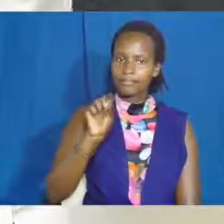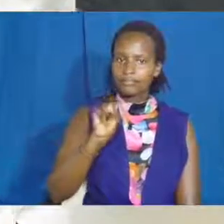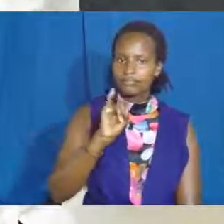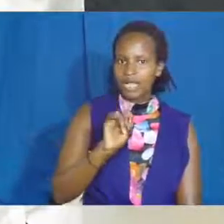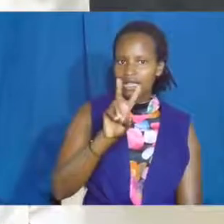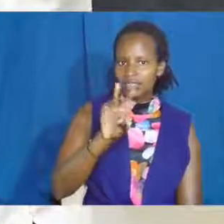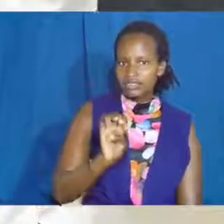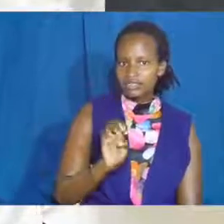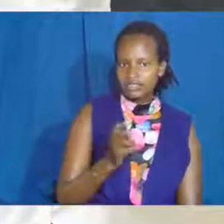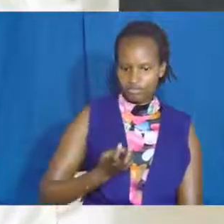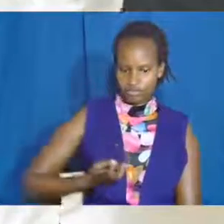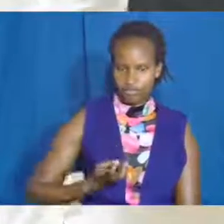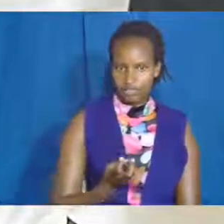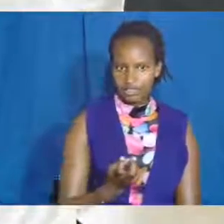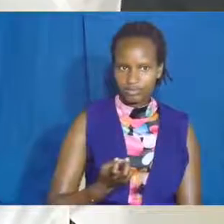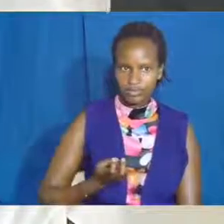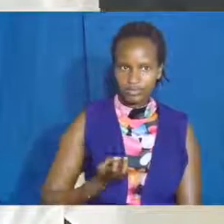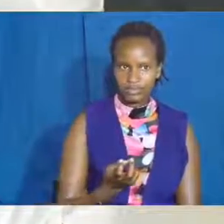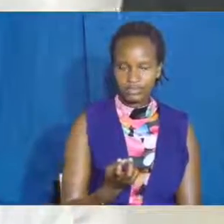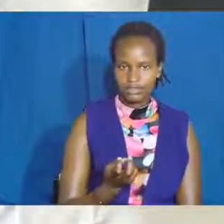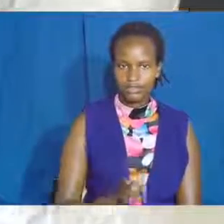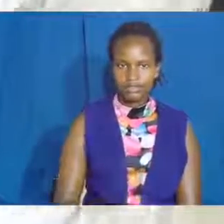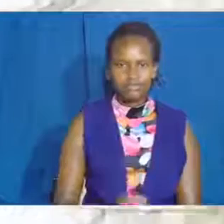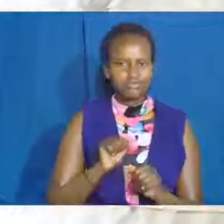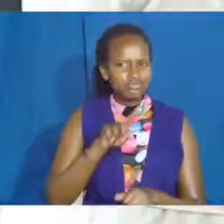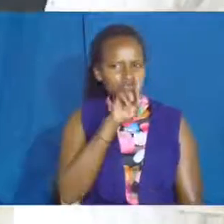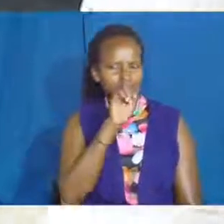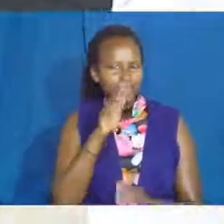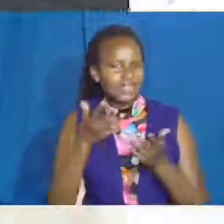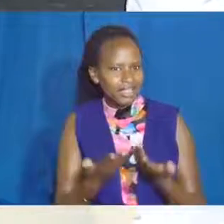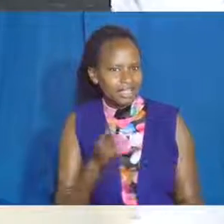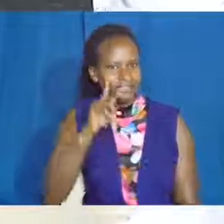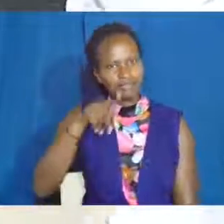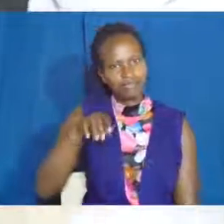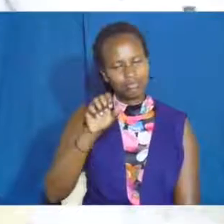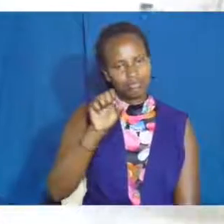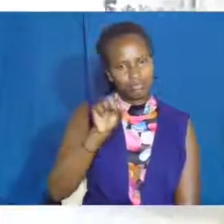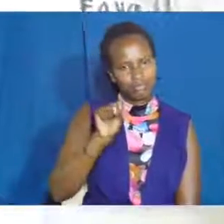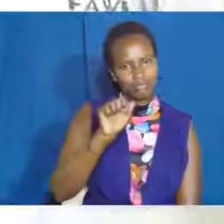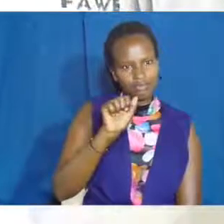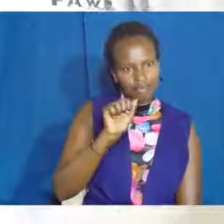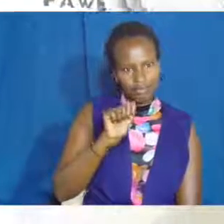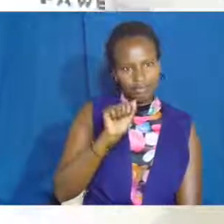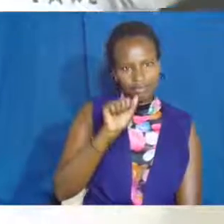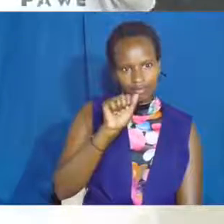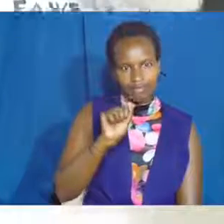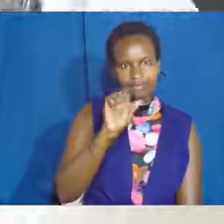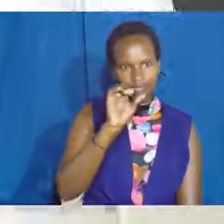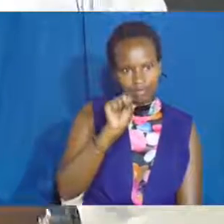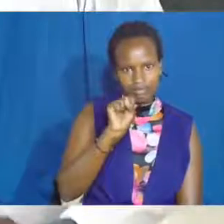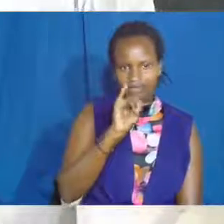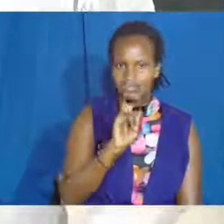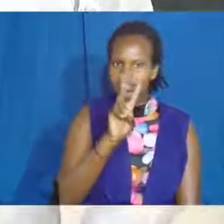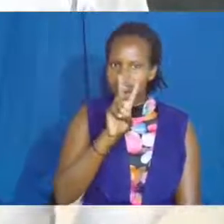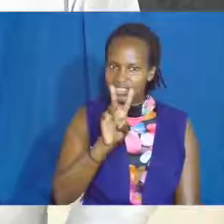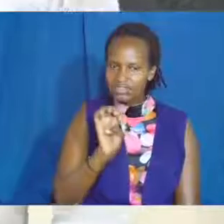passive transport. If I said, what is passive transport? Who can define for me what is a passive transport? What do you understand by